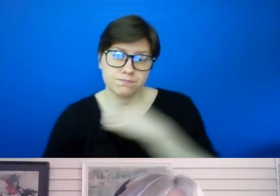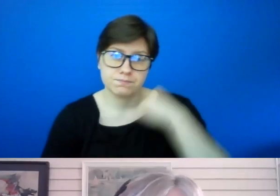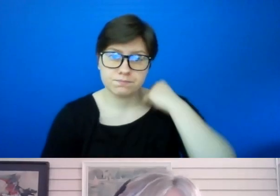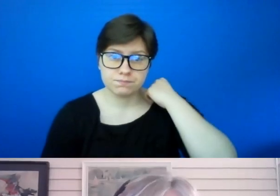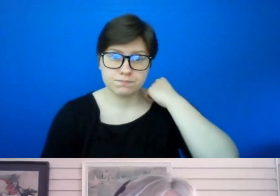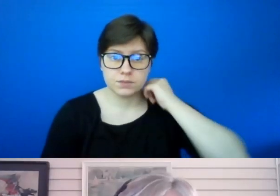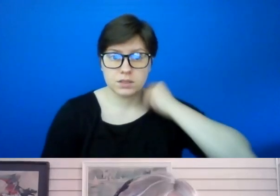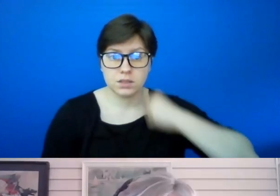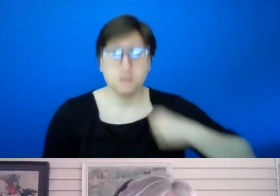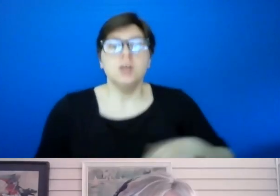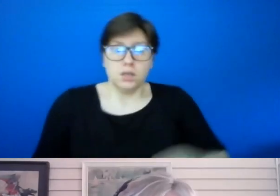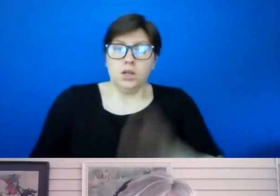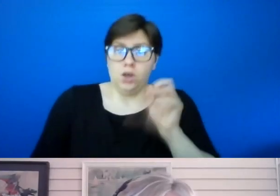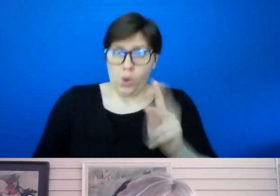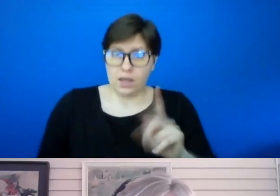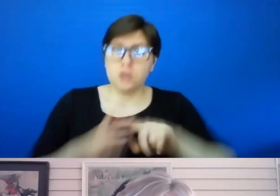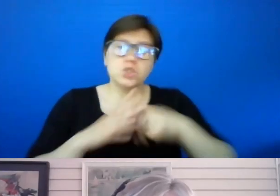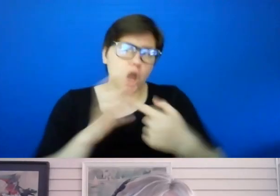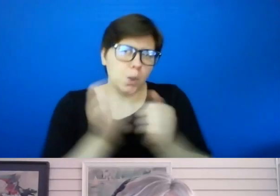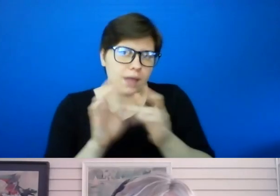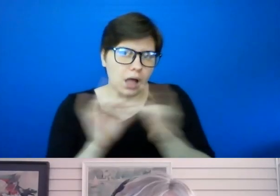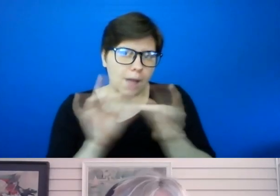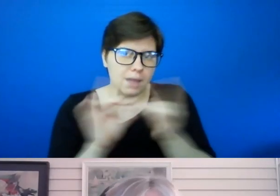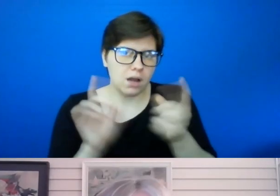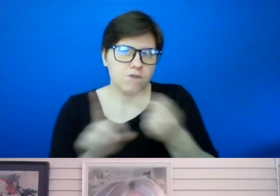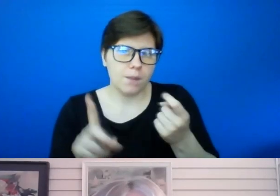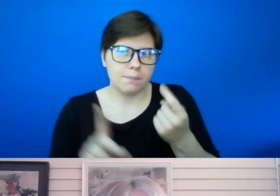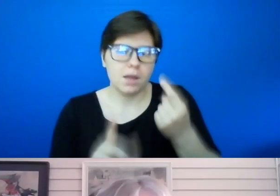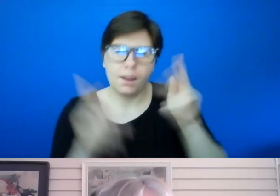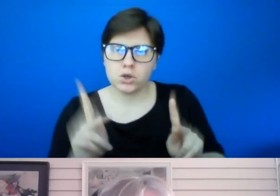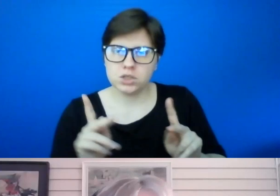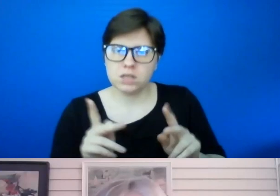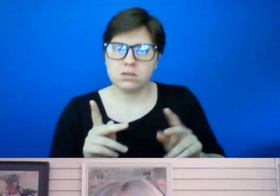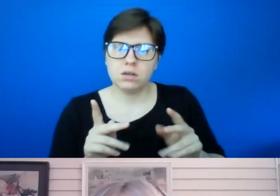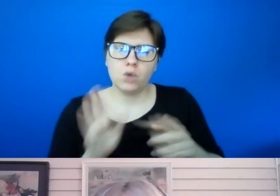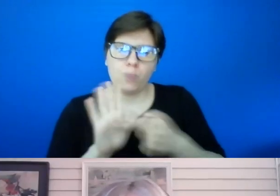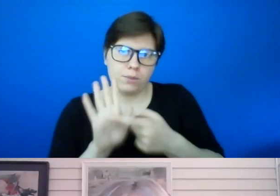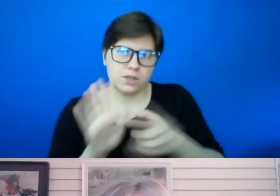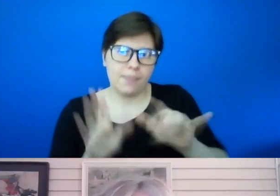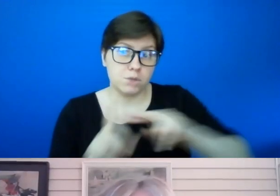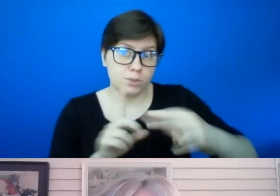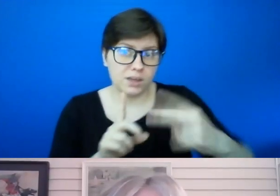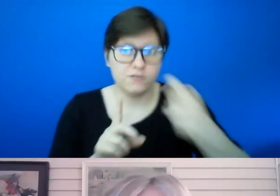And so I'm going to start with a comment from somebody who represents the perspective that you just